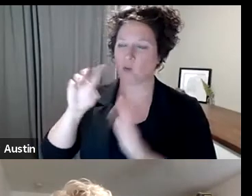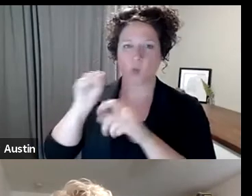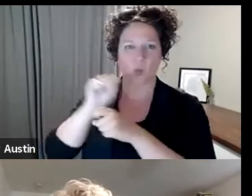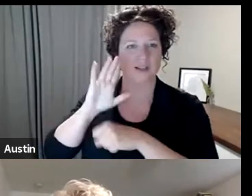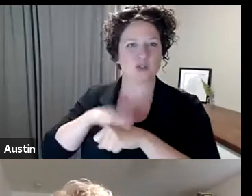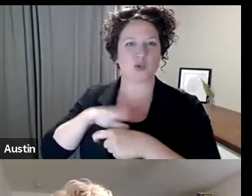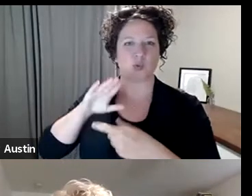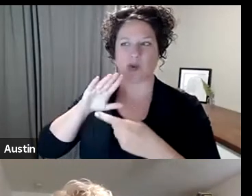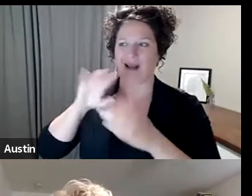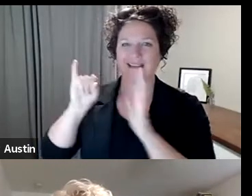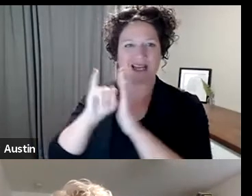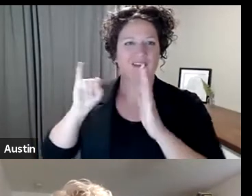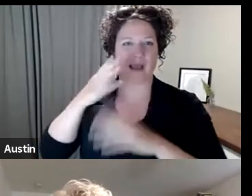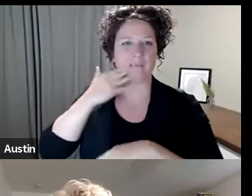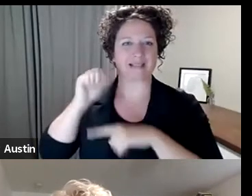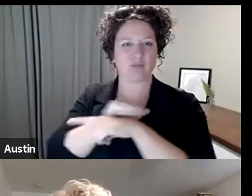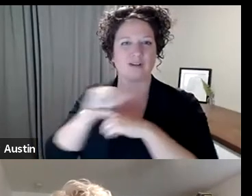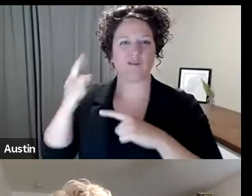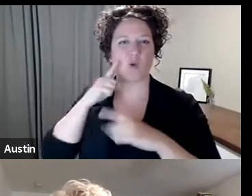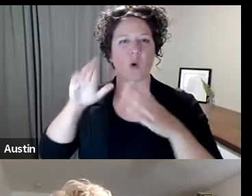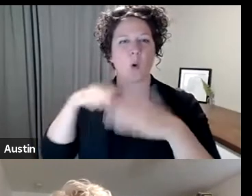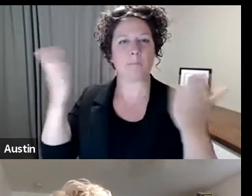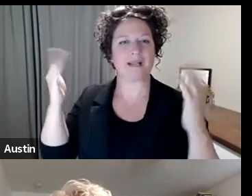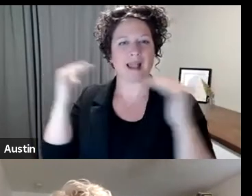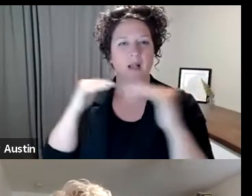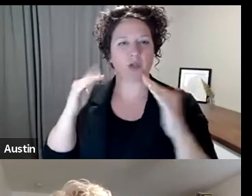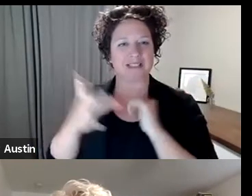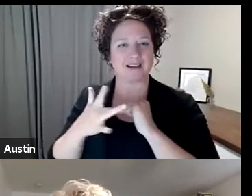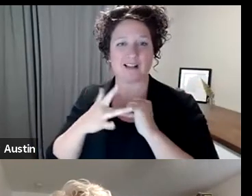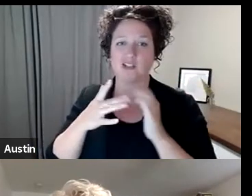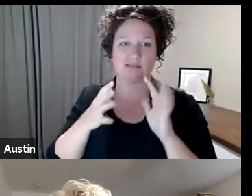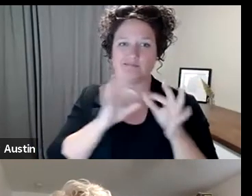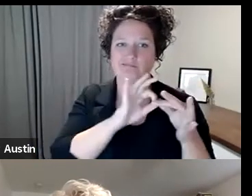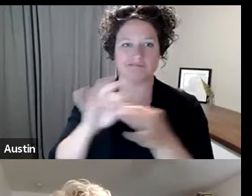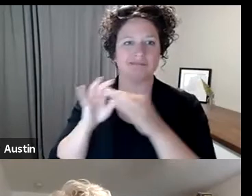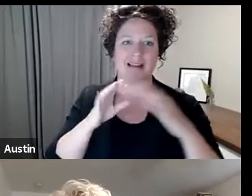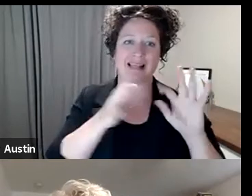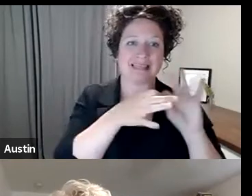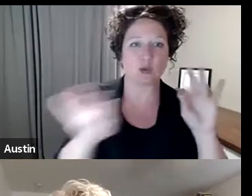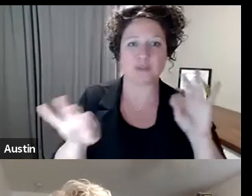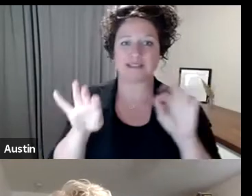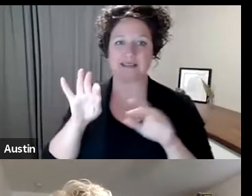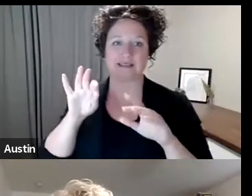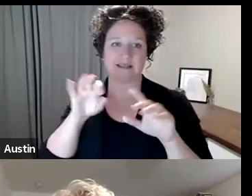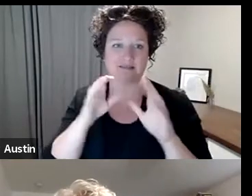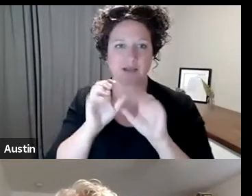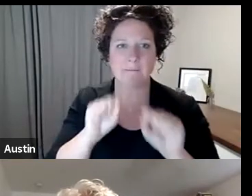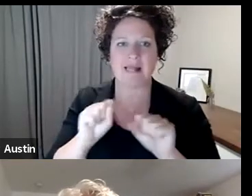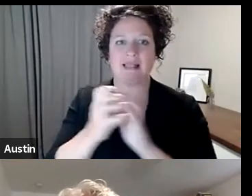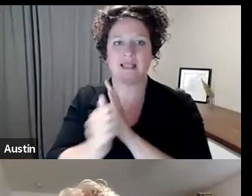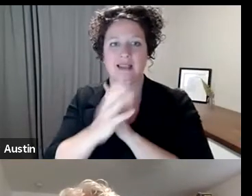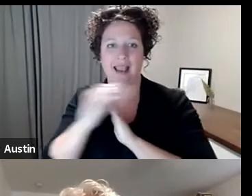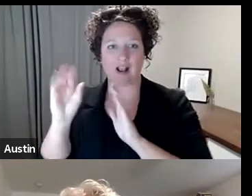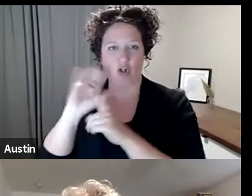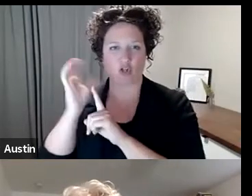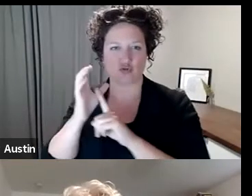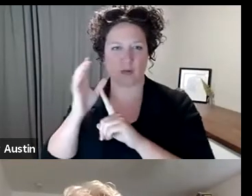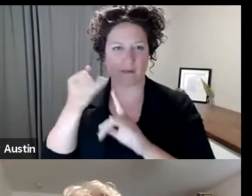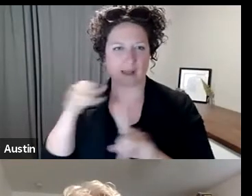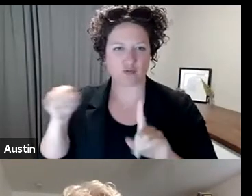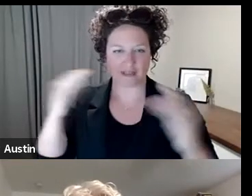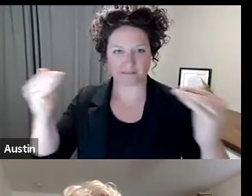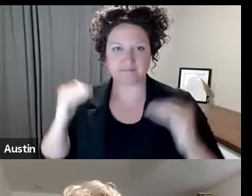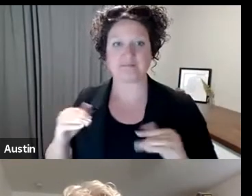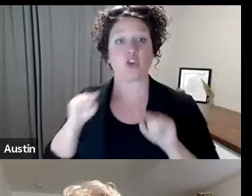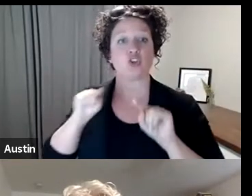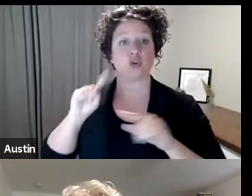for open, equitable technology use across linguistic, ability, and cultural boundaries. Over the next hour, we will